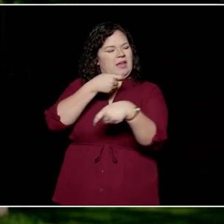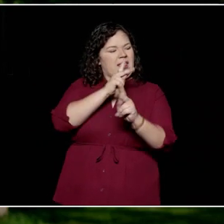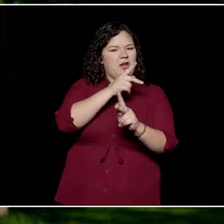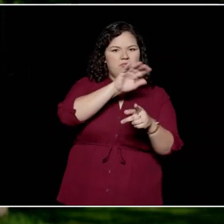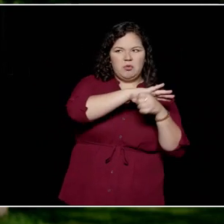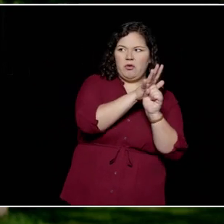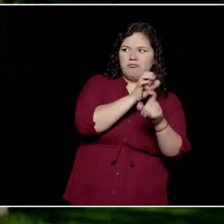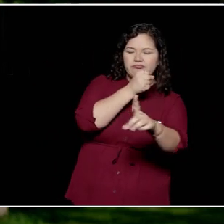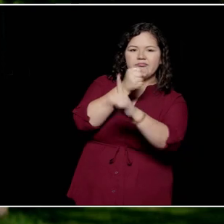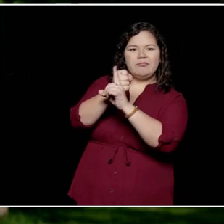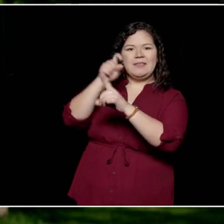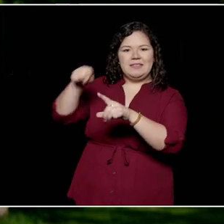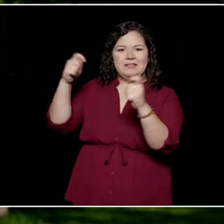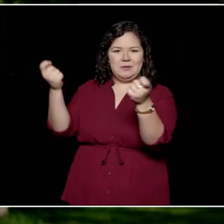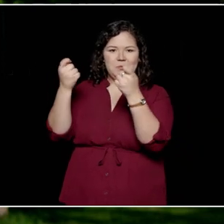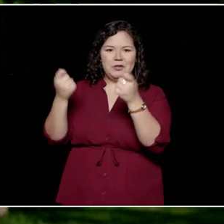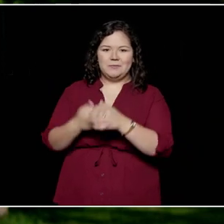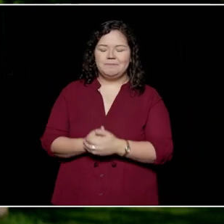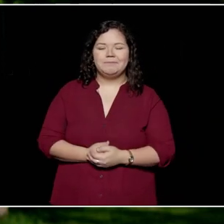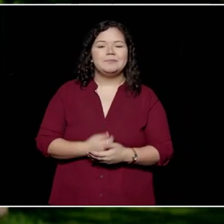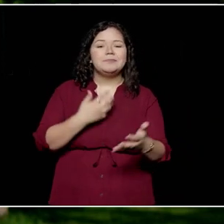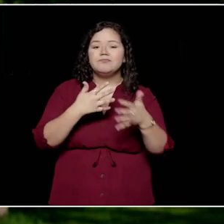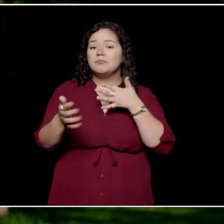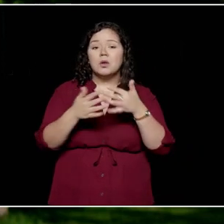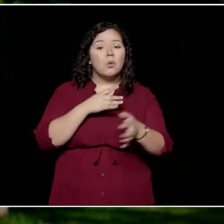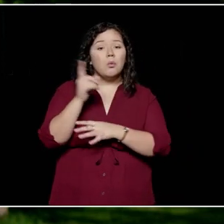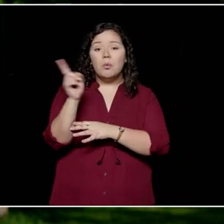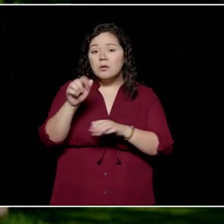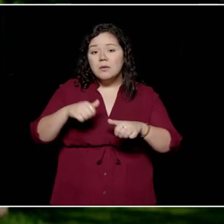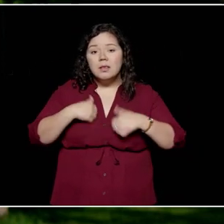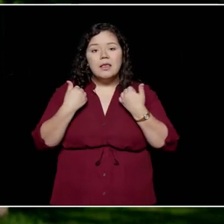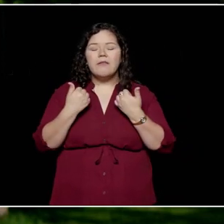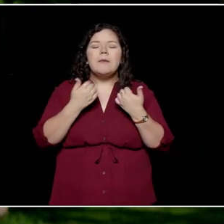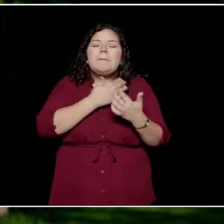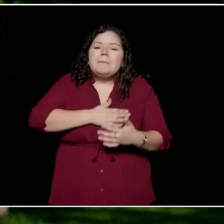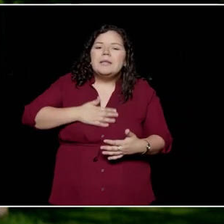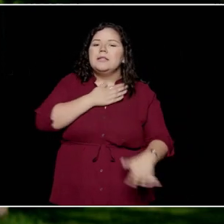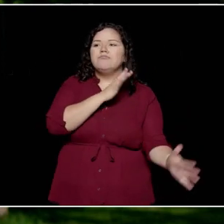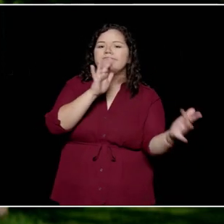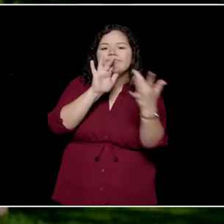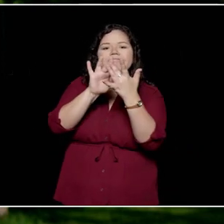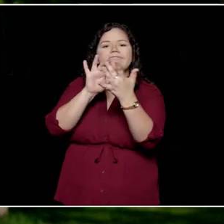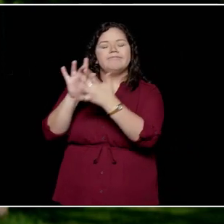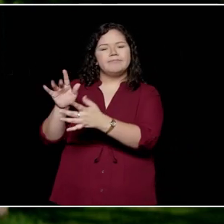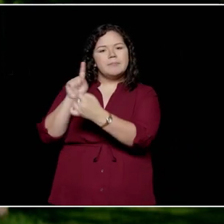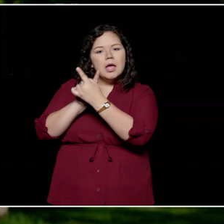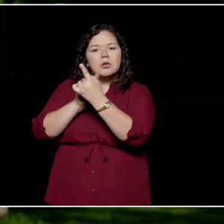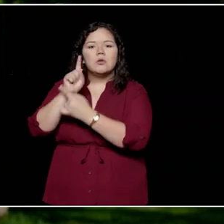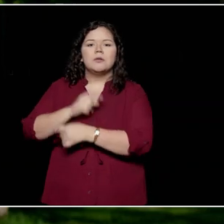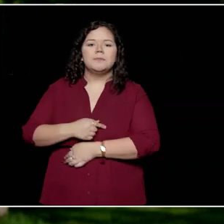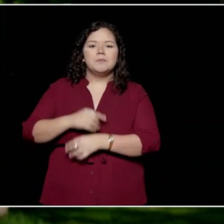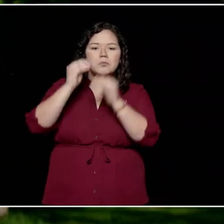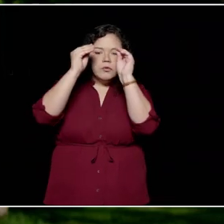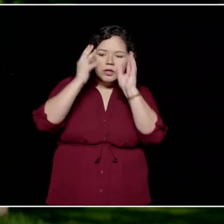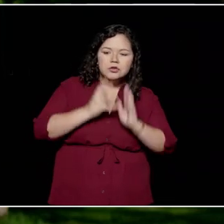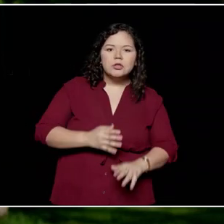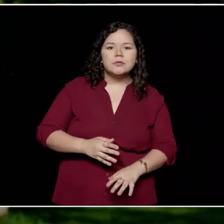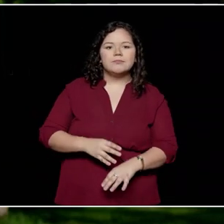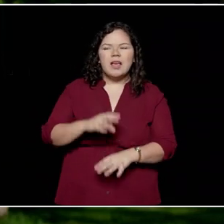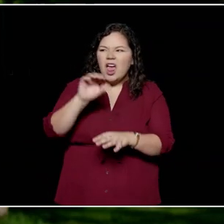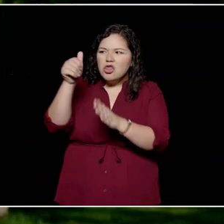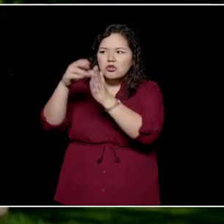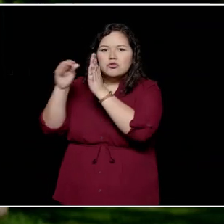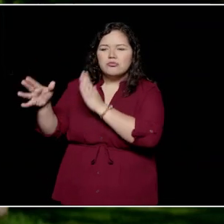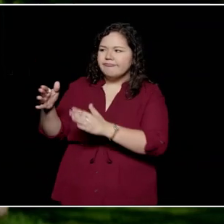must refuse to let it claim this achievement. However far apart you may be today, I encourage you to reach out to your mentors,